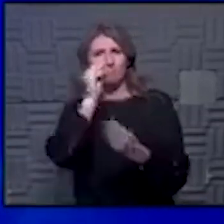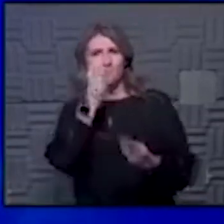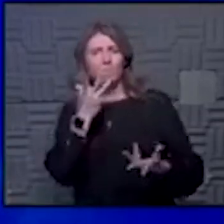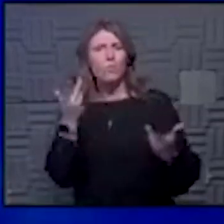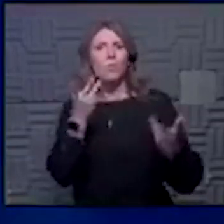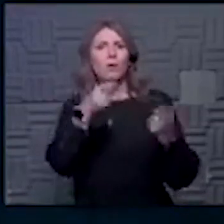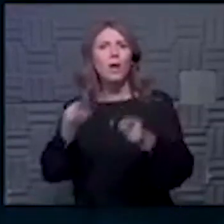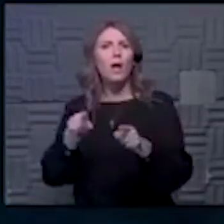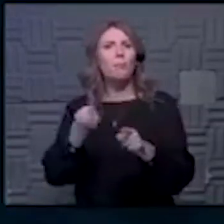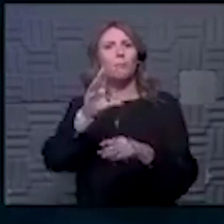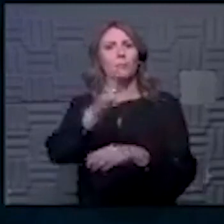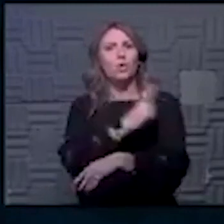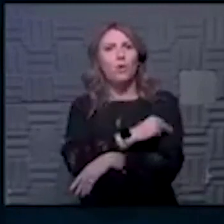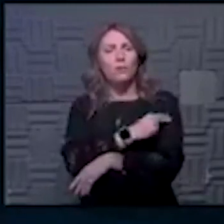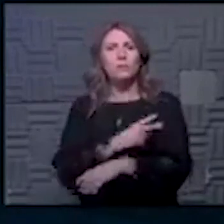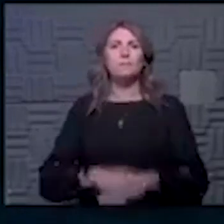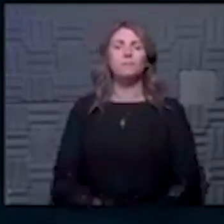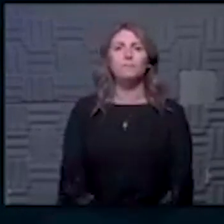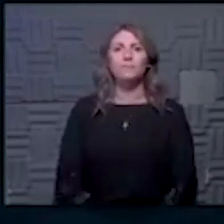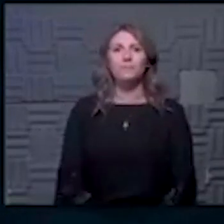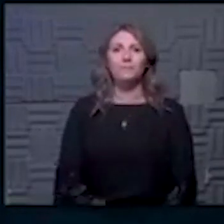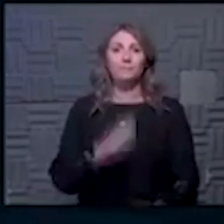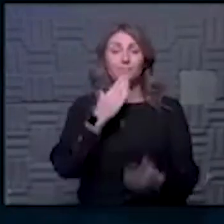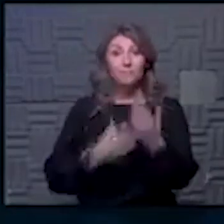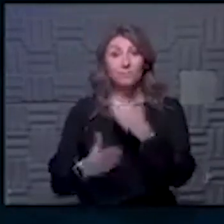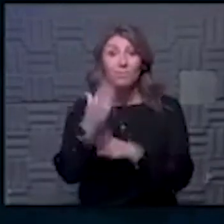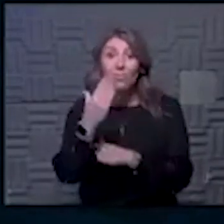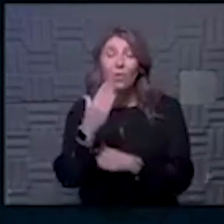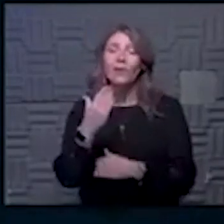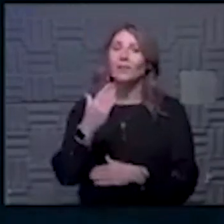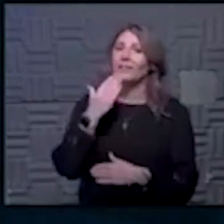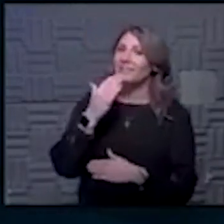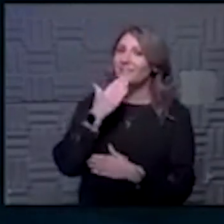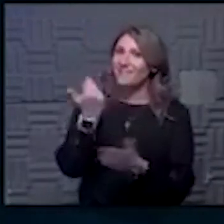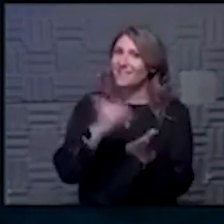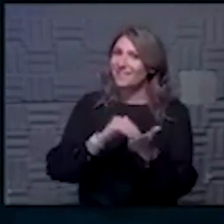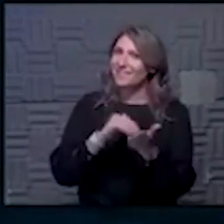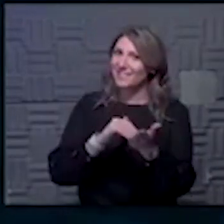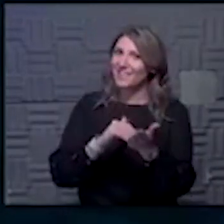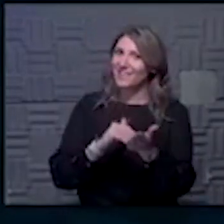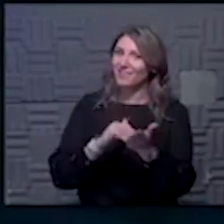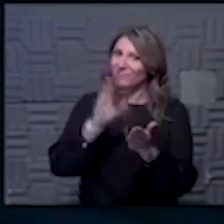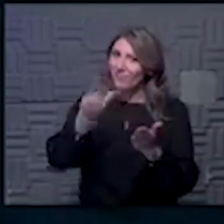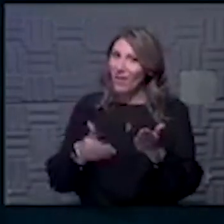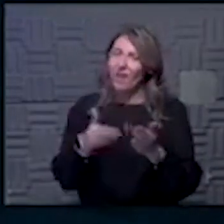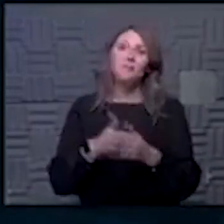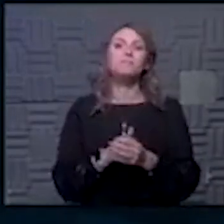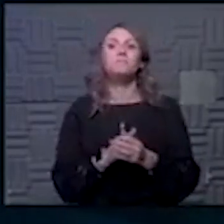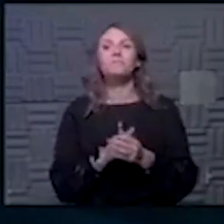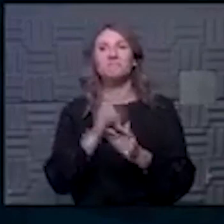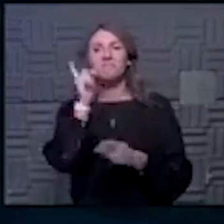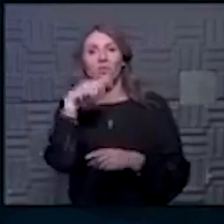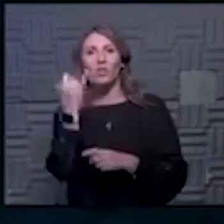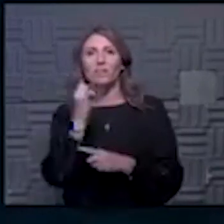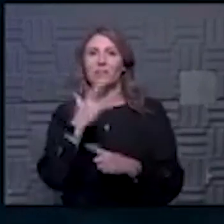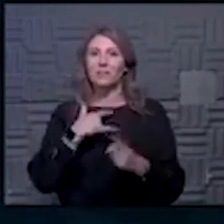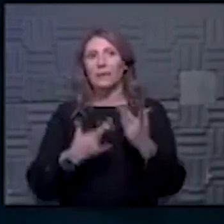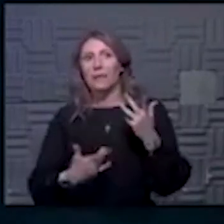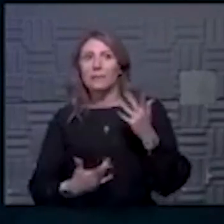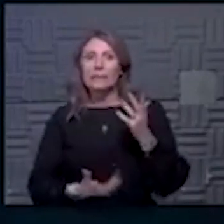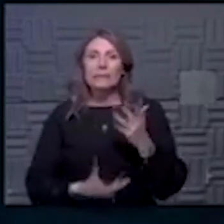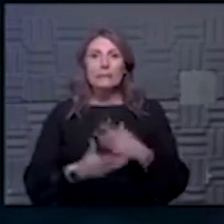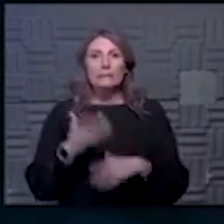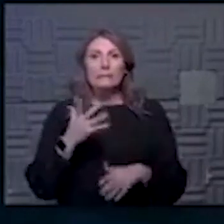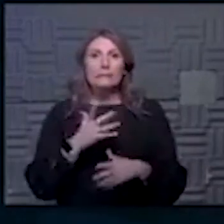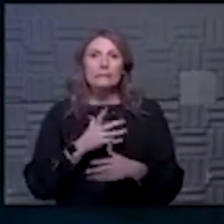hospital. Yeah, good morning, Steve, and thanks again for having me on. And it looks like I may win the prize for the number